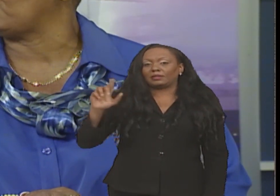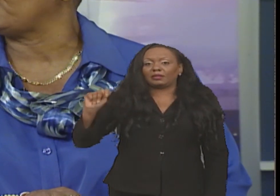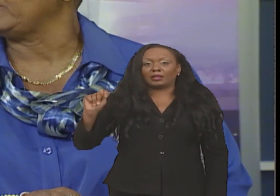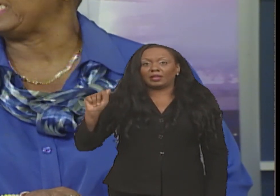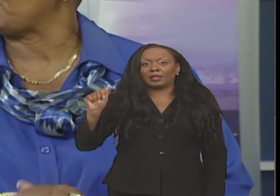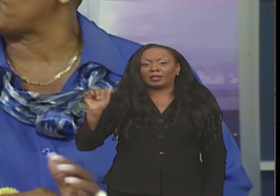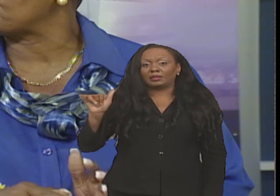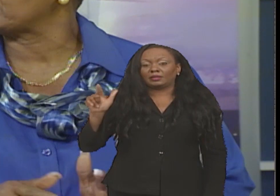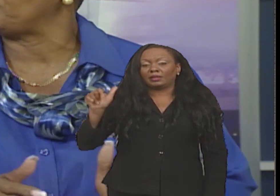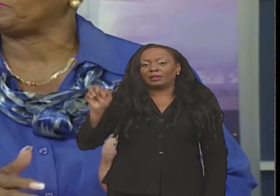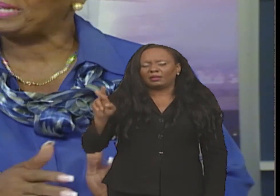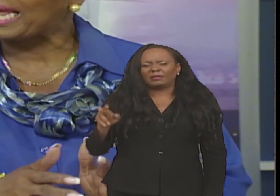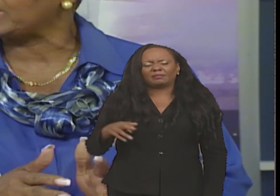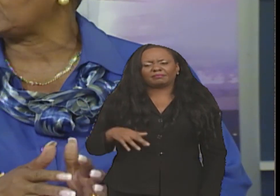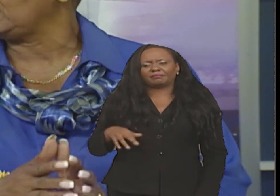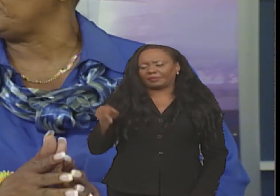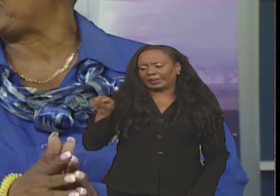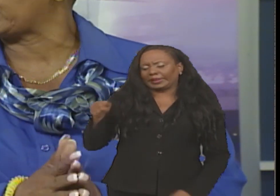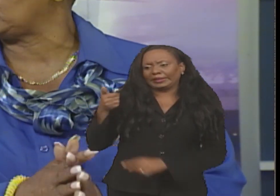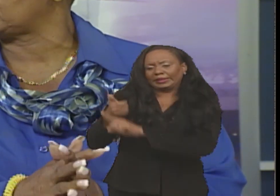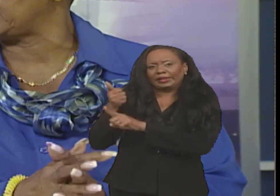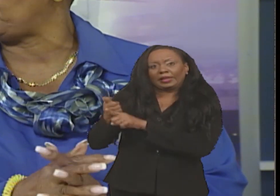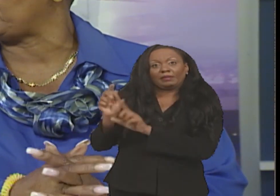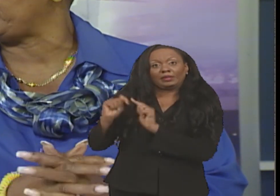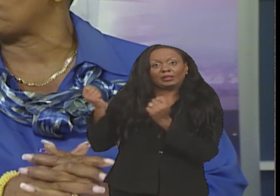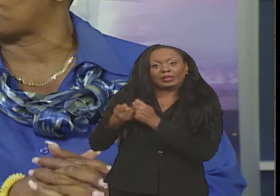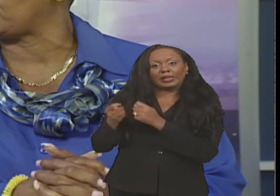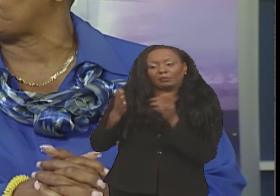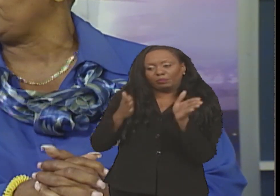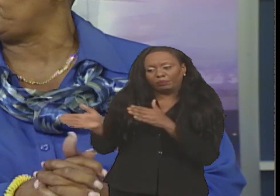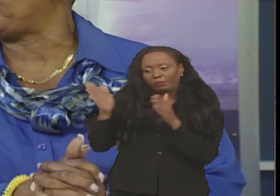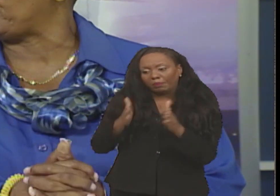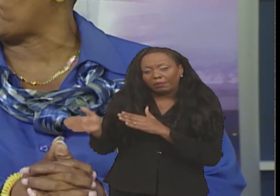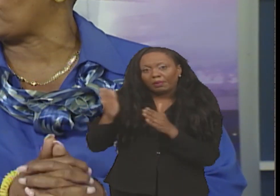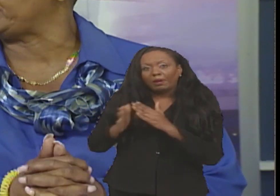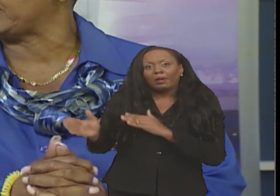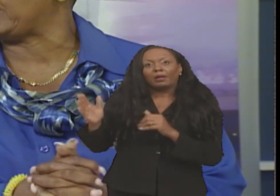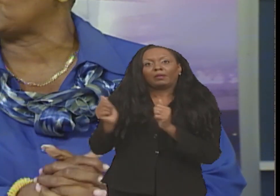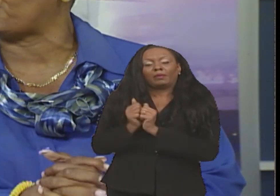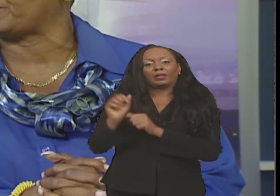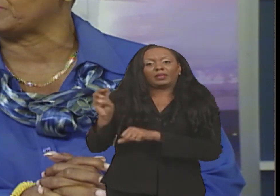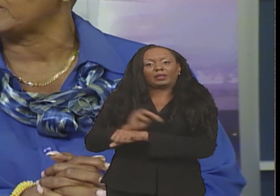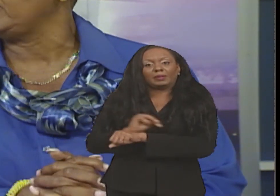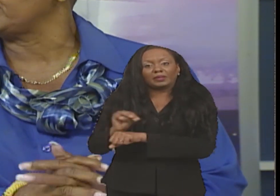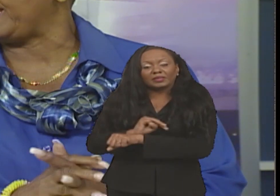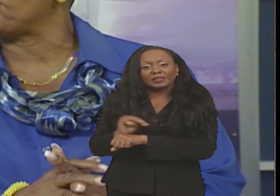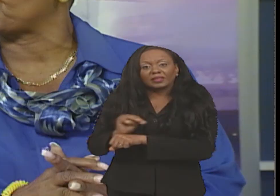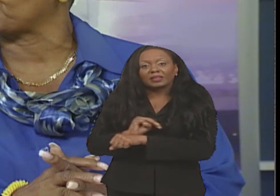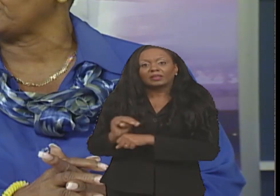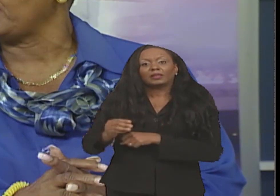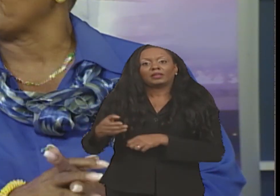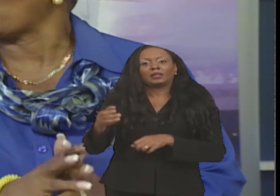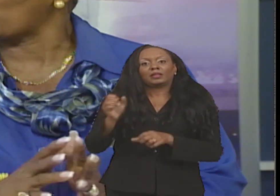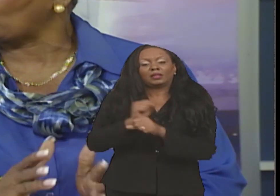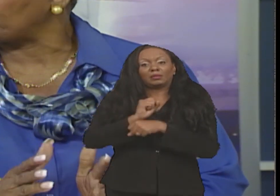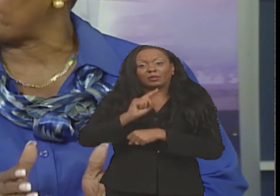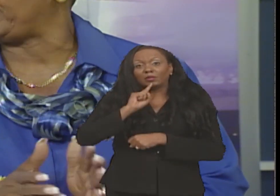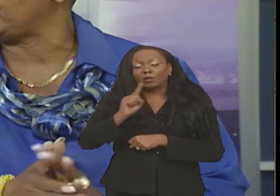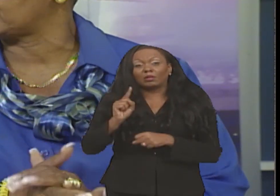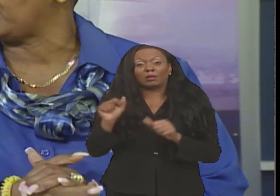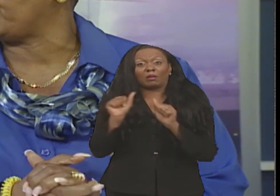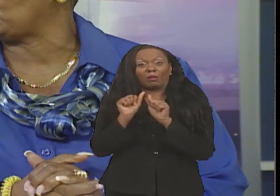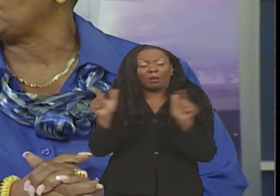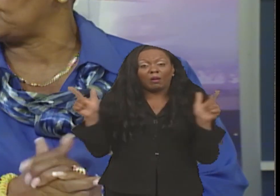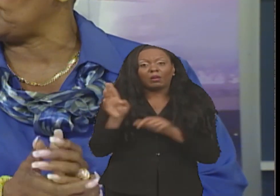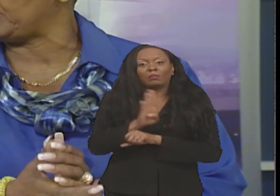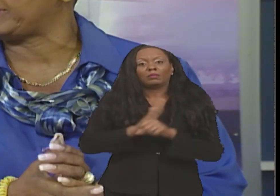team of individuals have been planning meticulously with the Ministry of People Empowerment and Elder Affairs to ensure that all